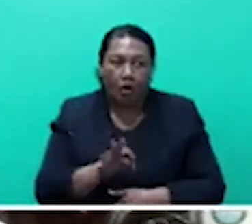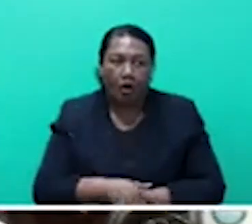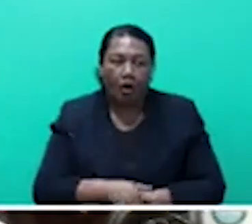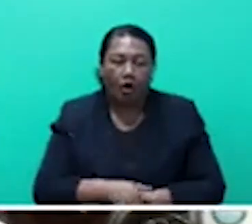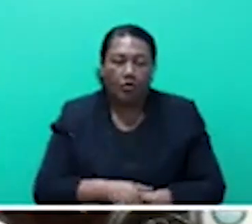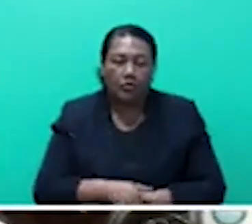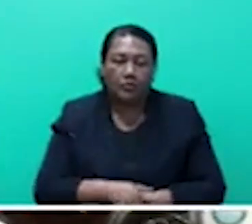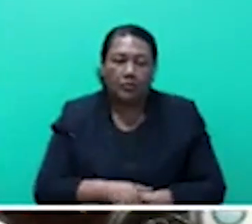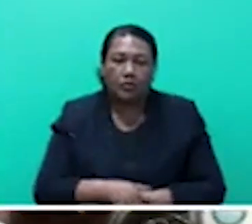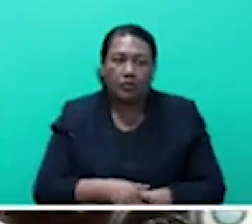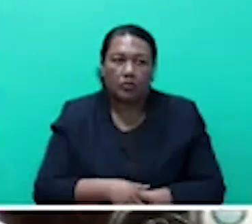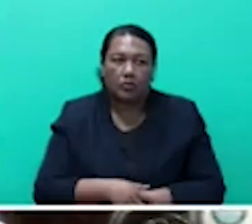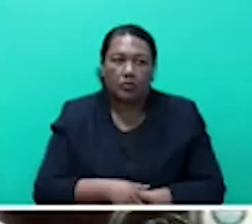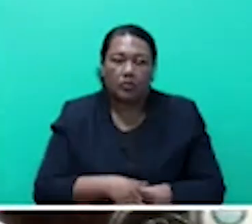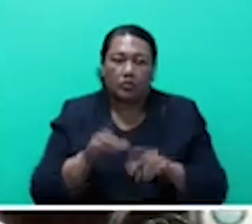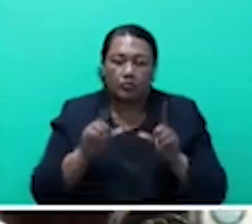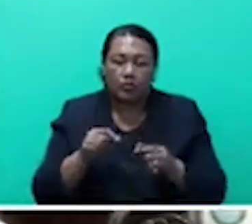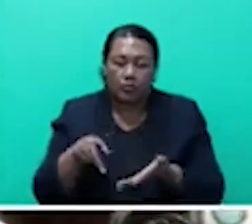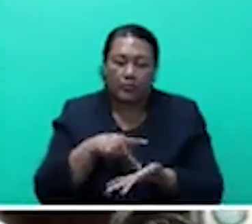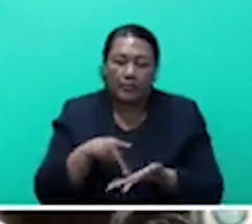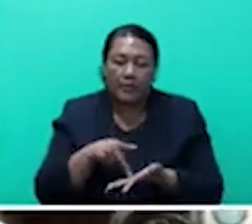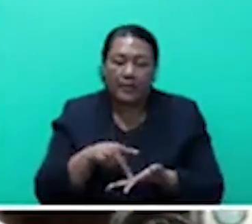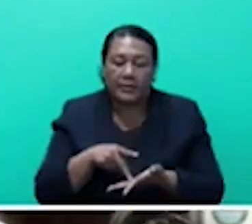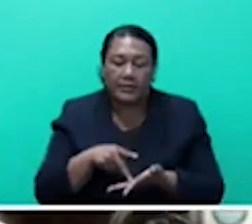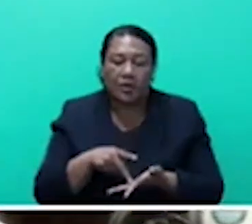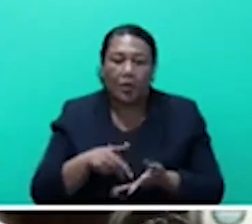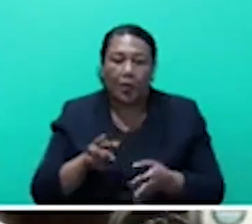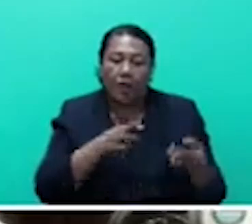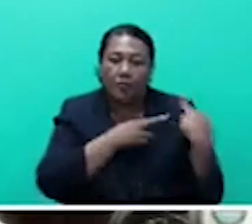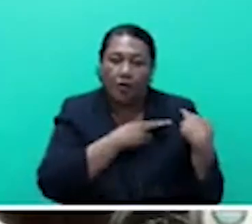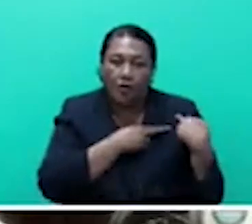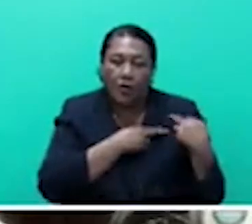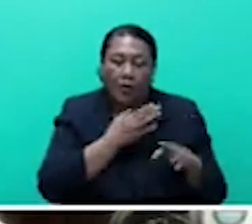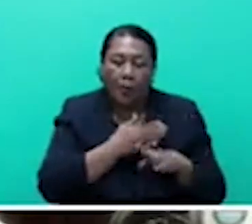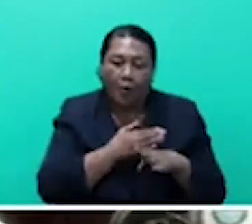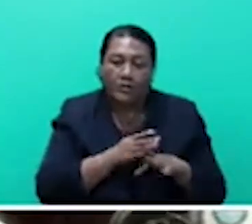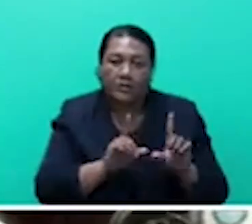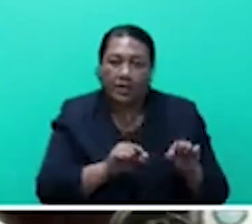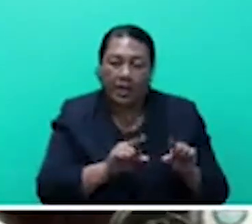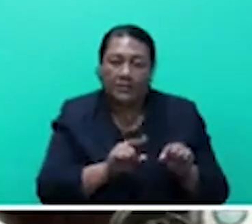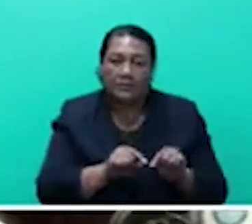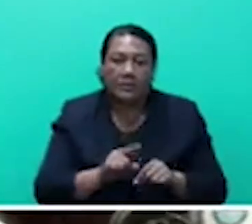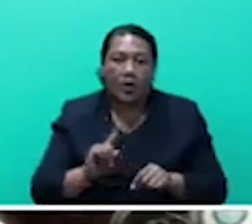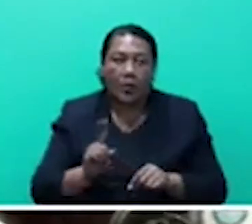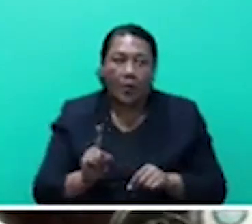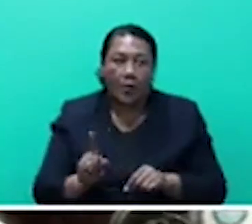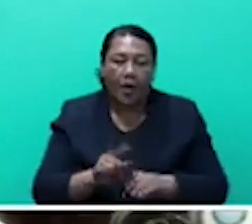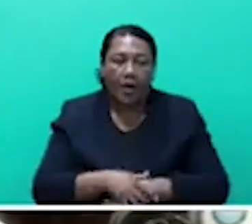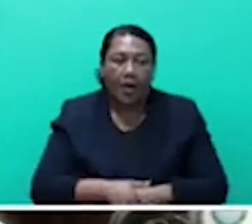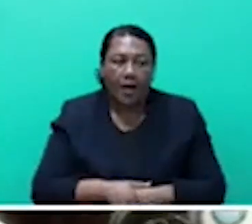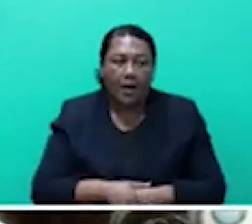position where she feels that the role that she plays and the work that she does is going to face any form of repercussion if she decides